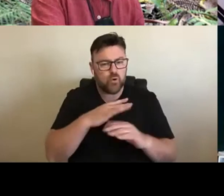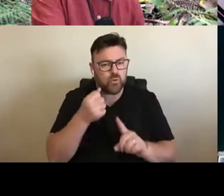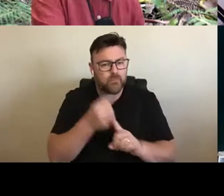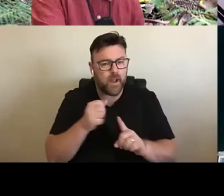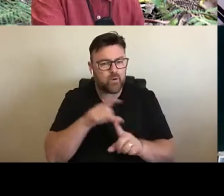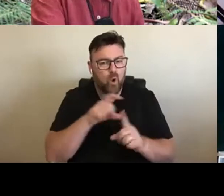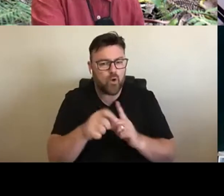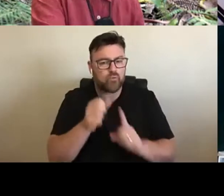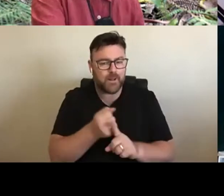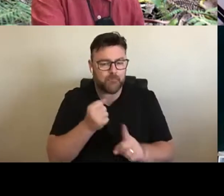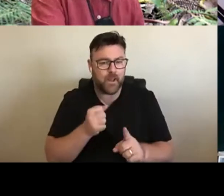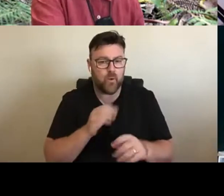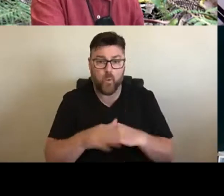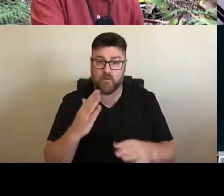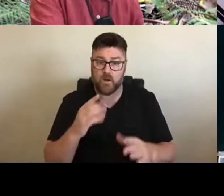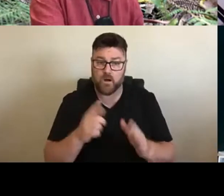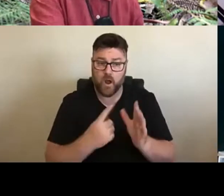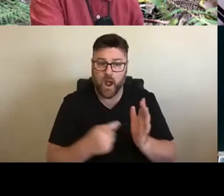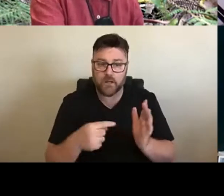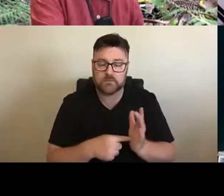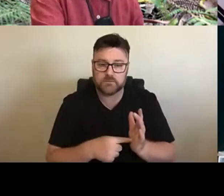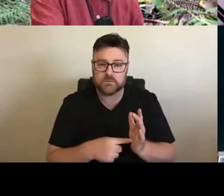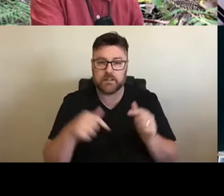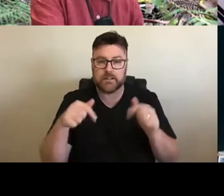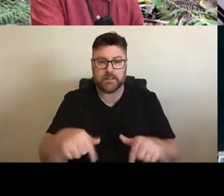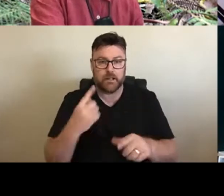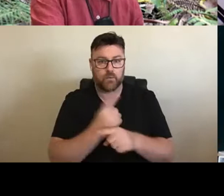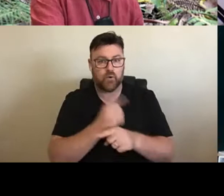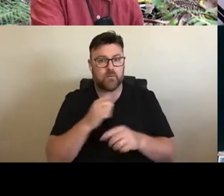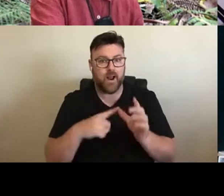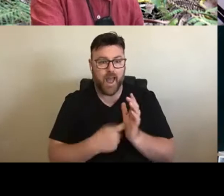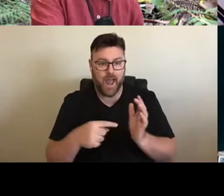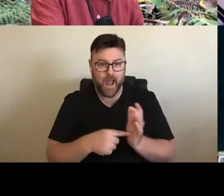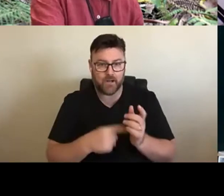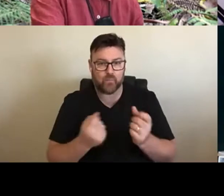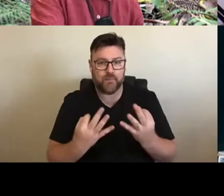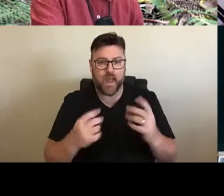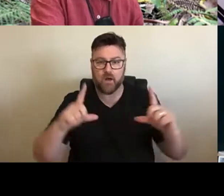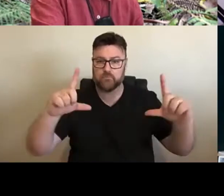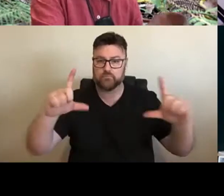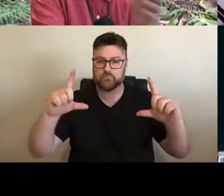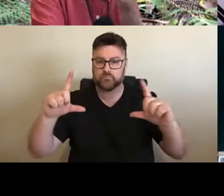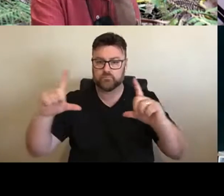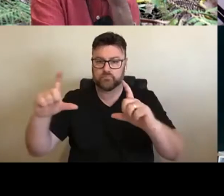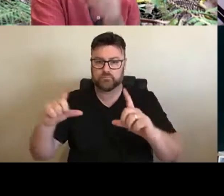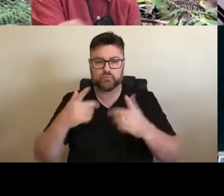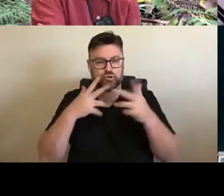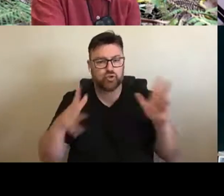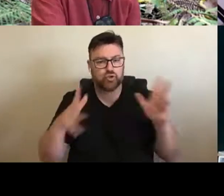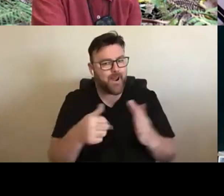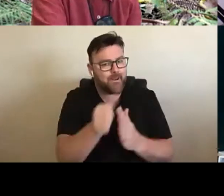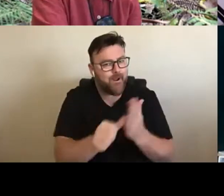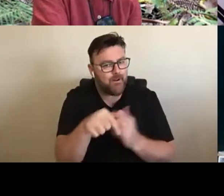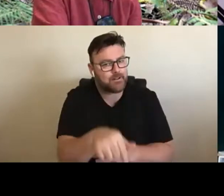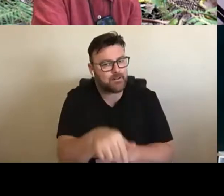about works of art without any images or slideshows of works of art, because it's the impact that it has